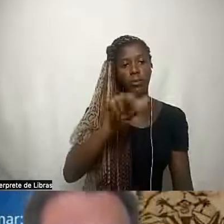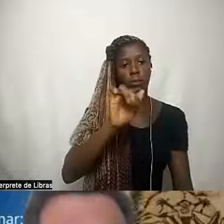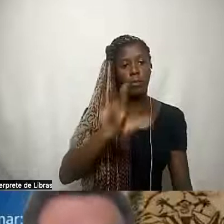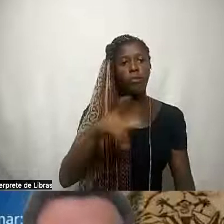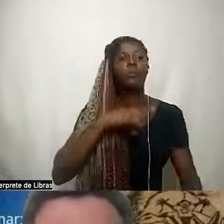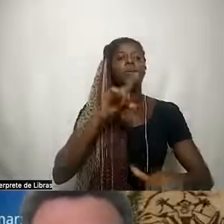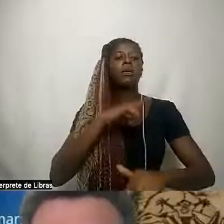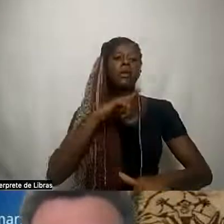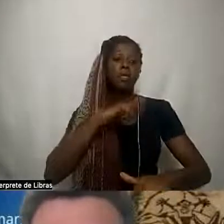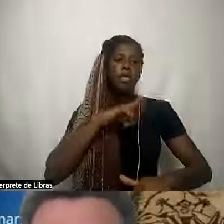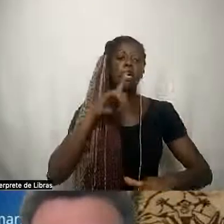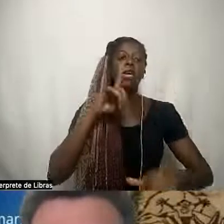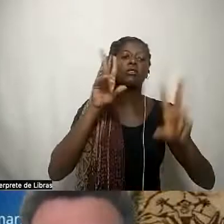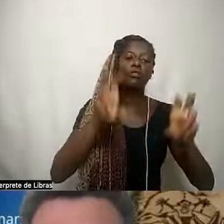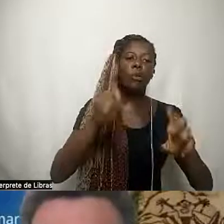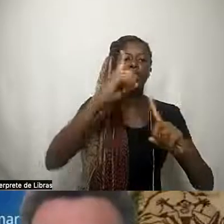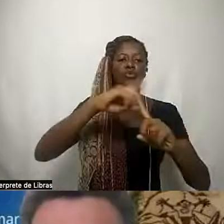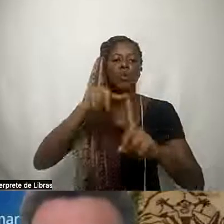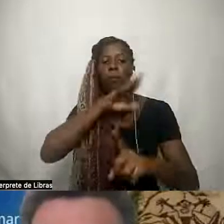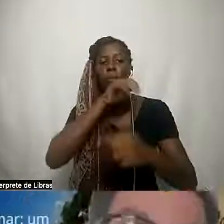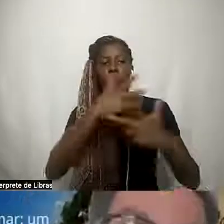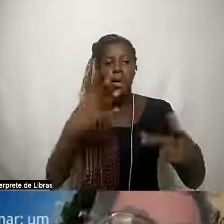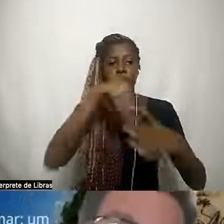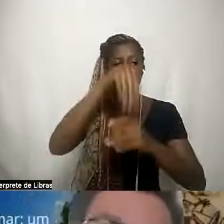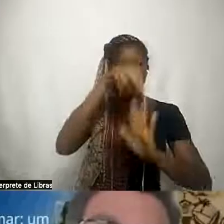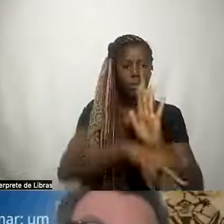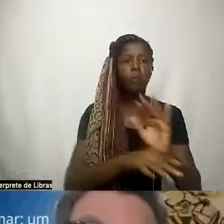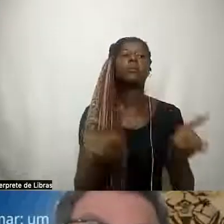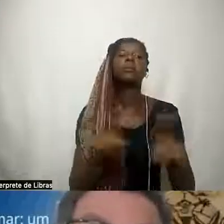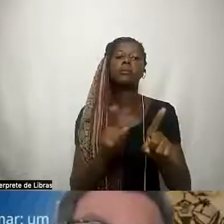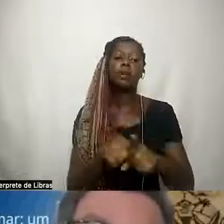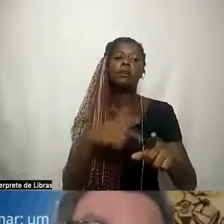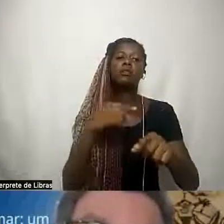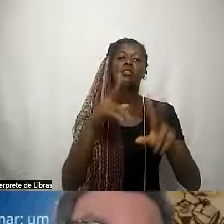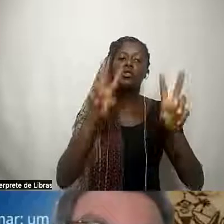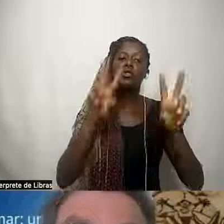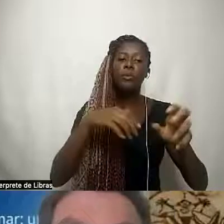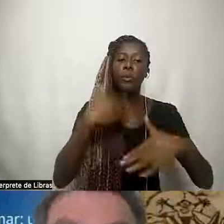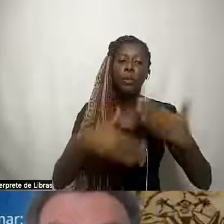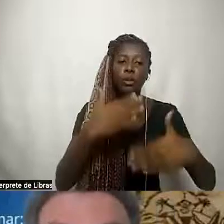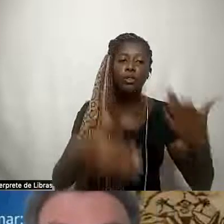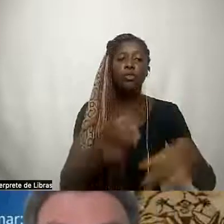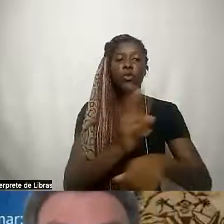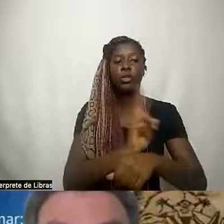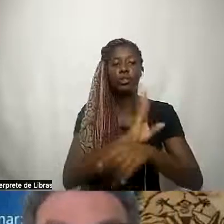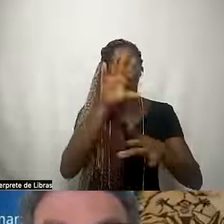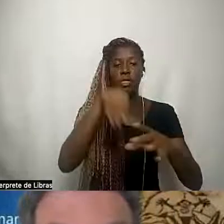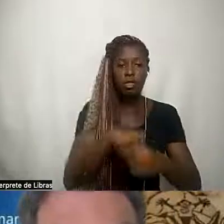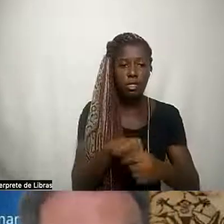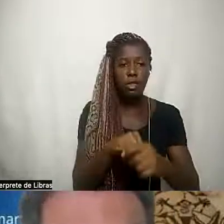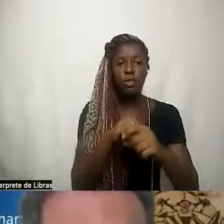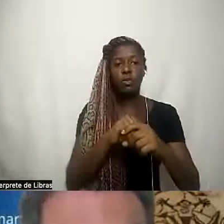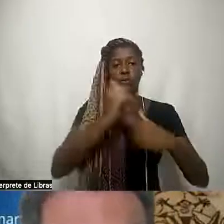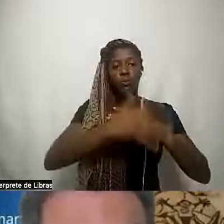species that are involved in the projects, and also